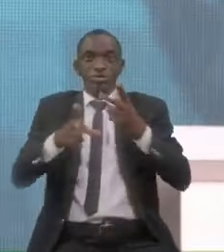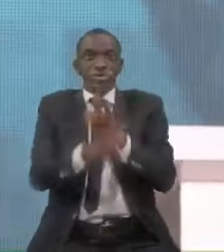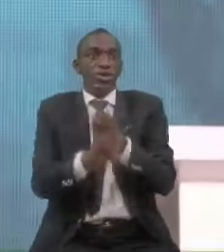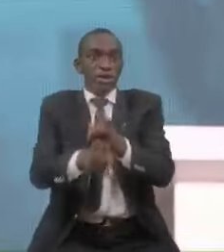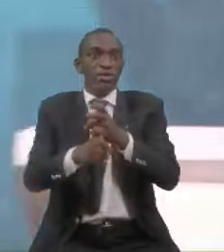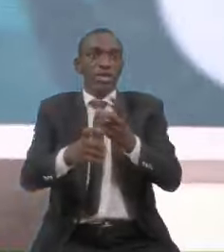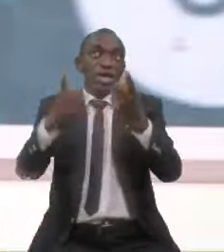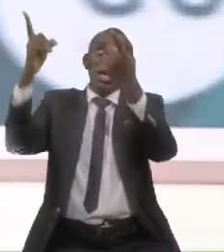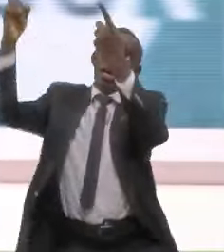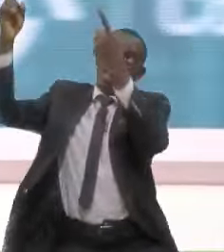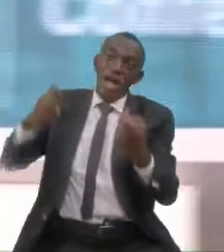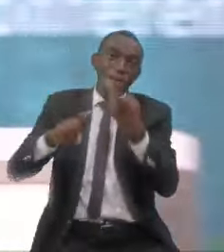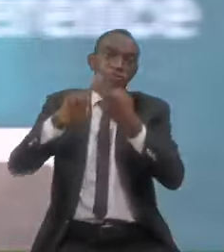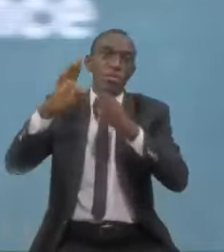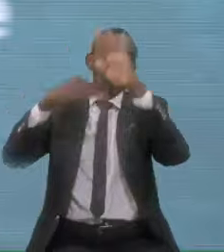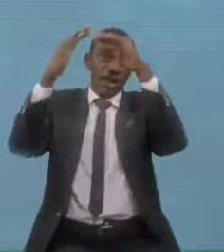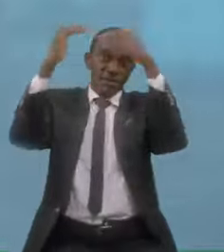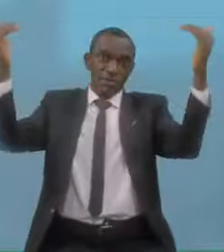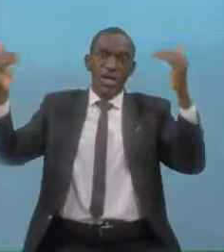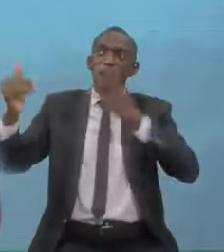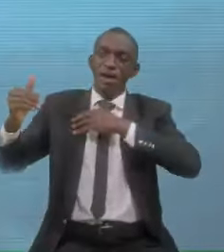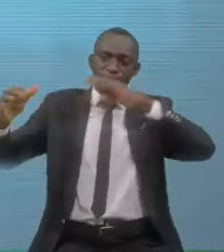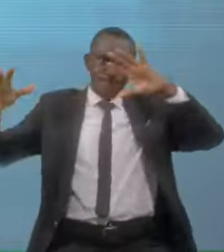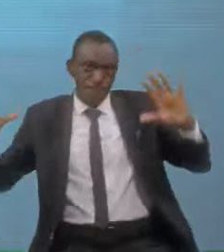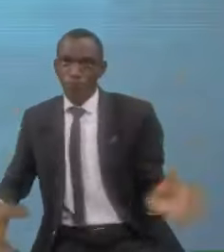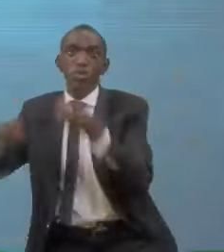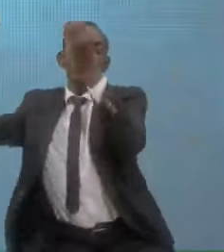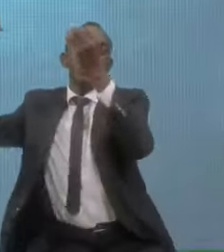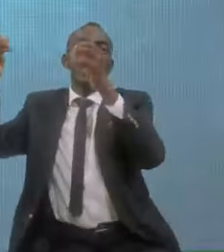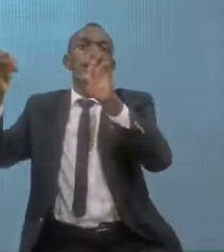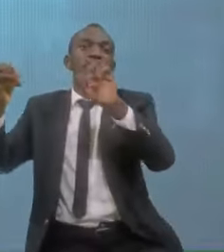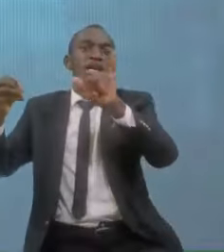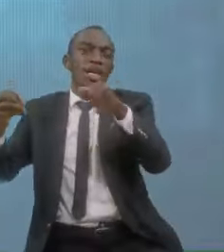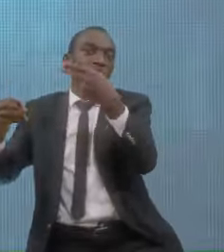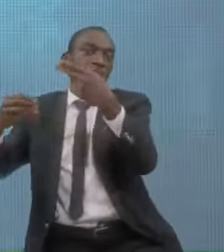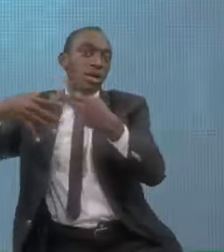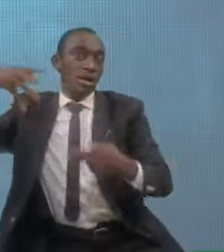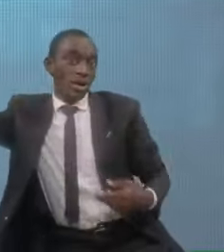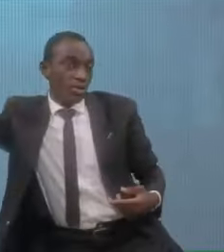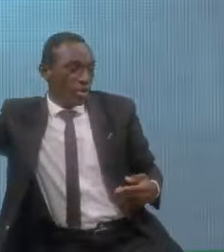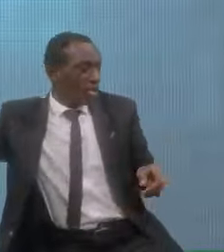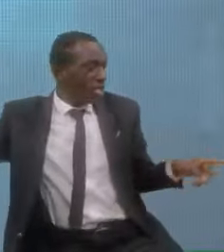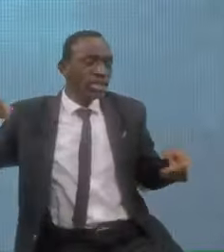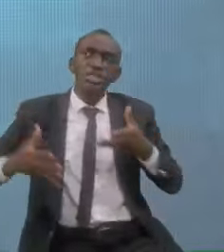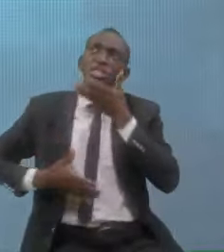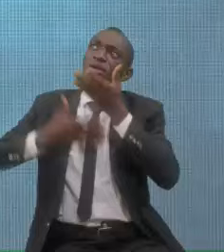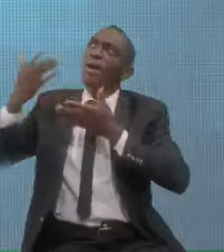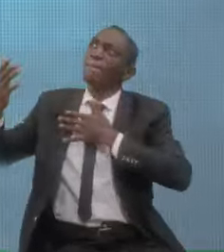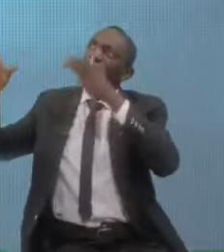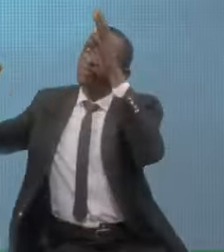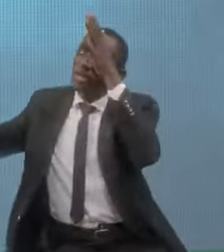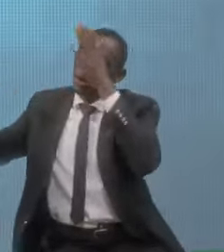him, and he said, my father, and the chariots of Israel, and the mantle